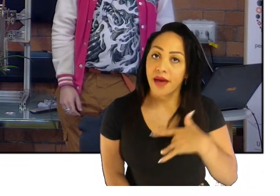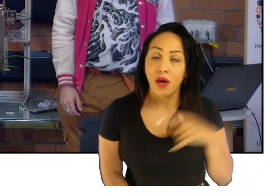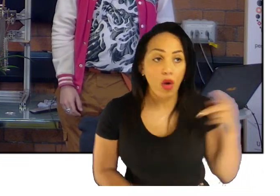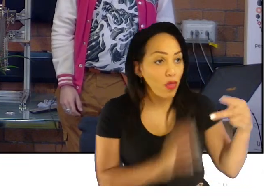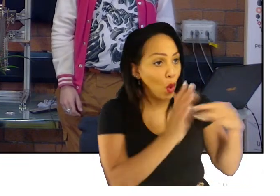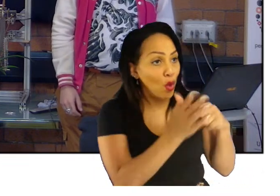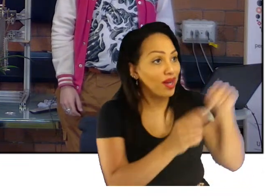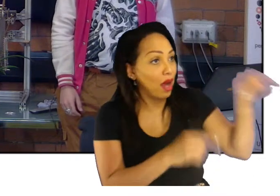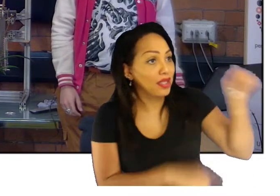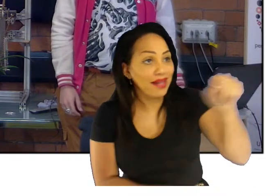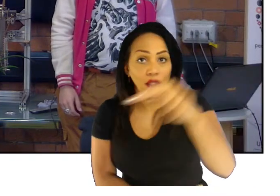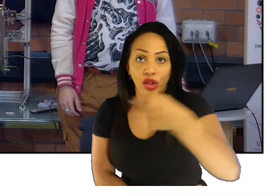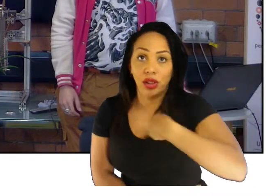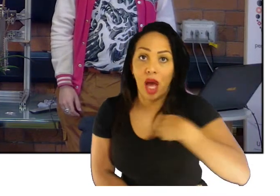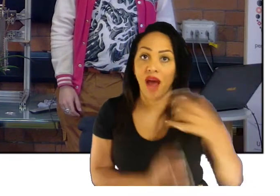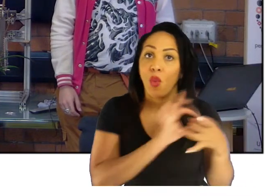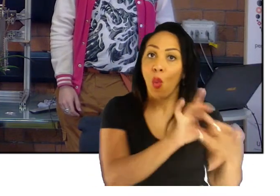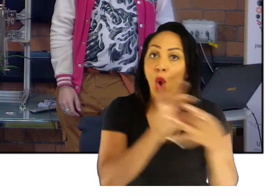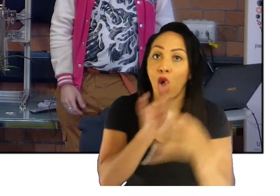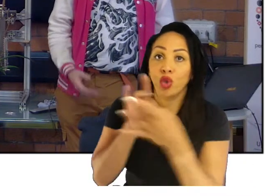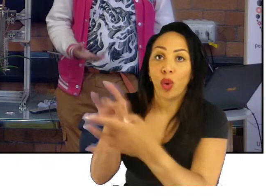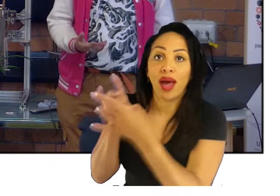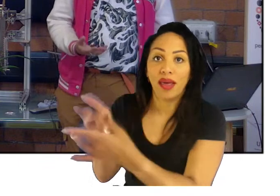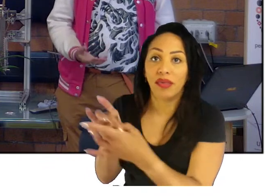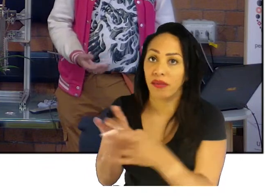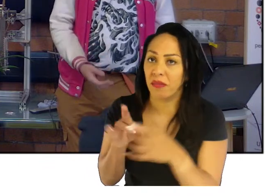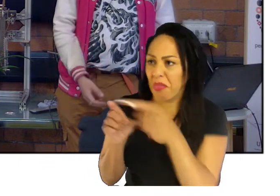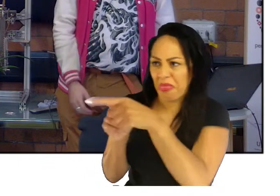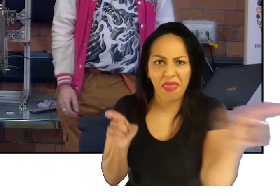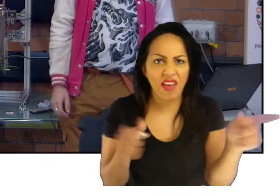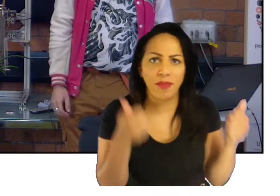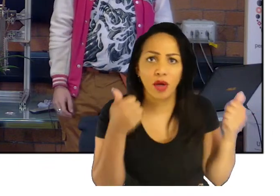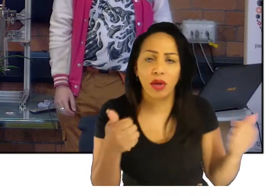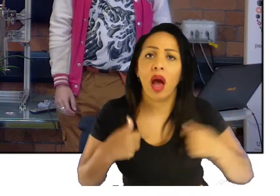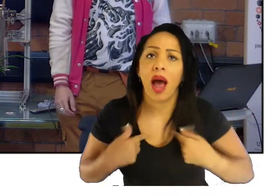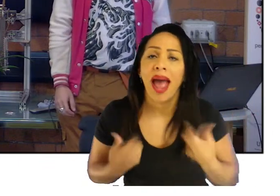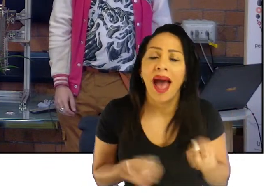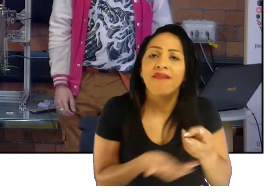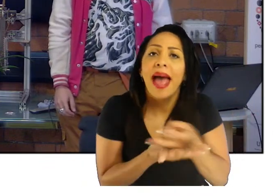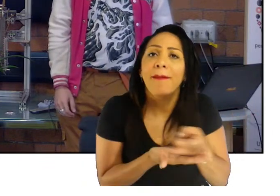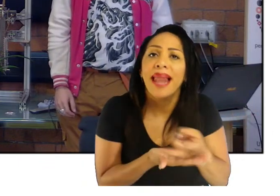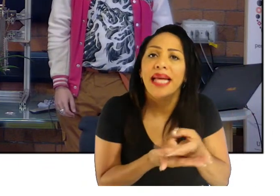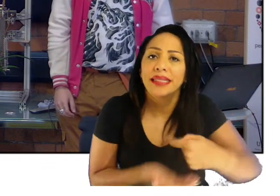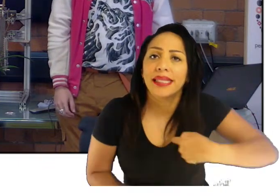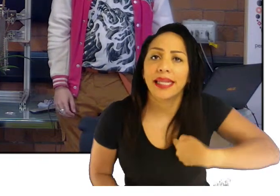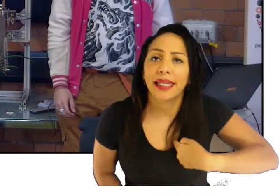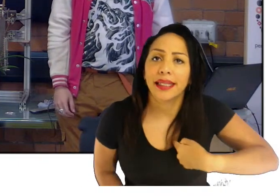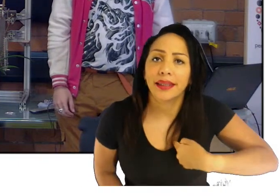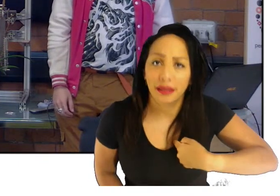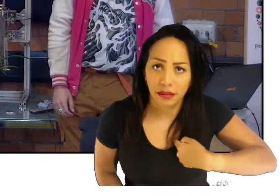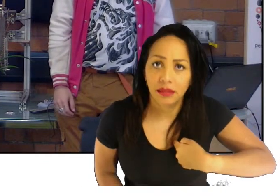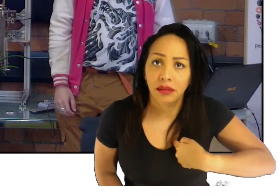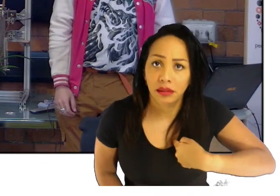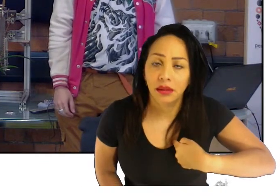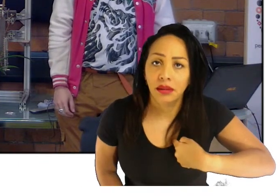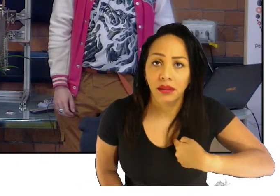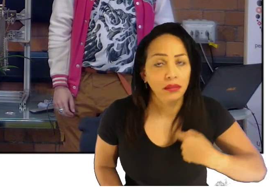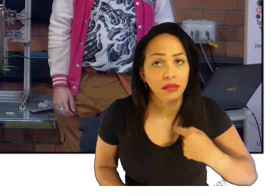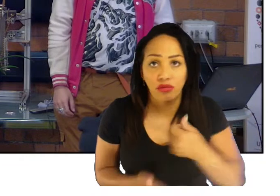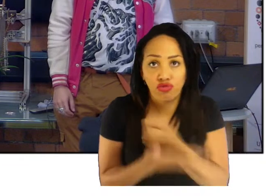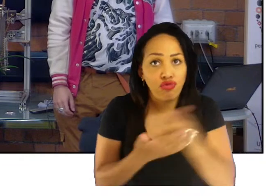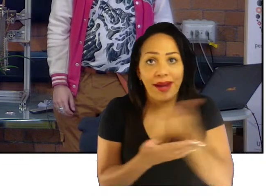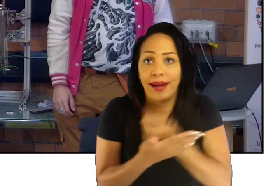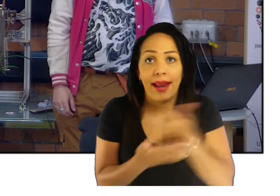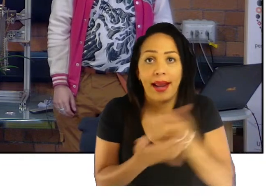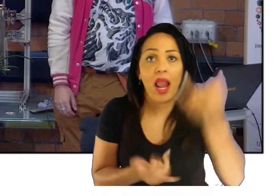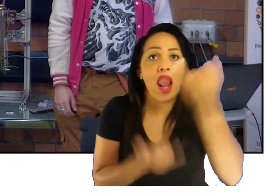with. And I have epilepsy, and so actually quite regularly I have to cancel stuff at the last minute.